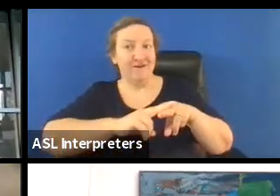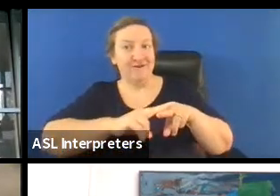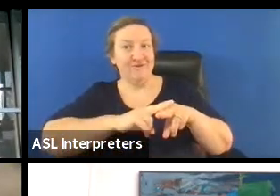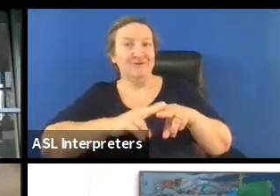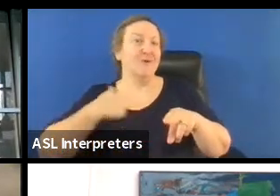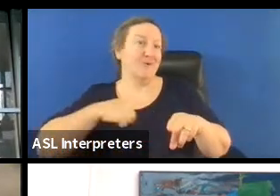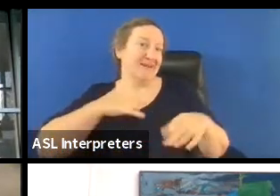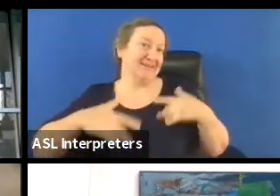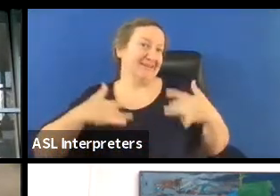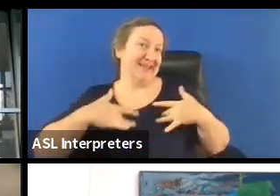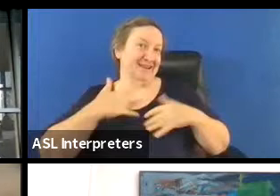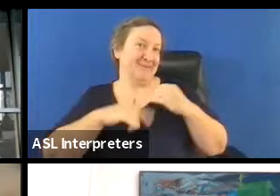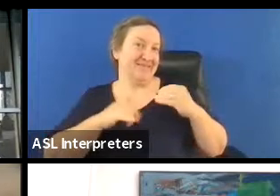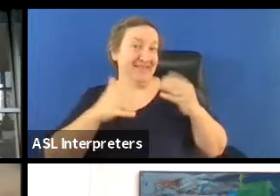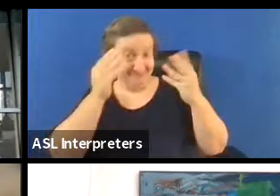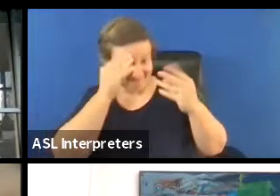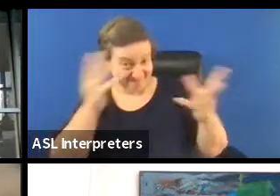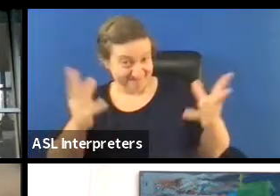excited about that.